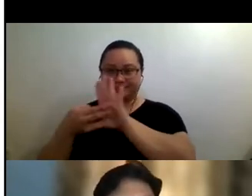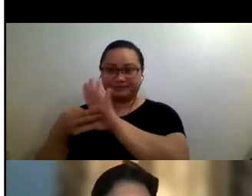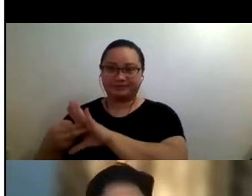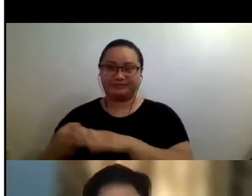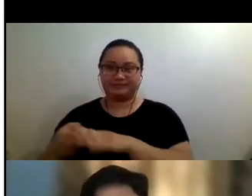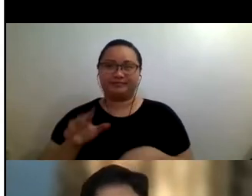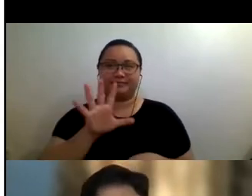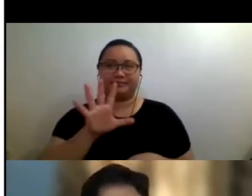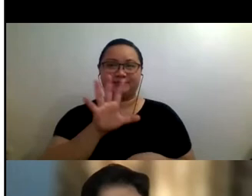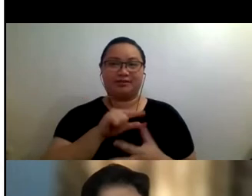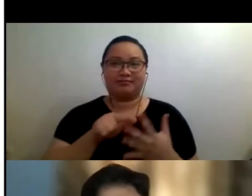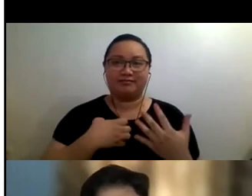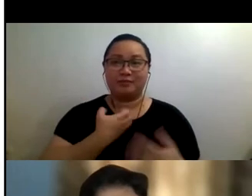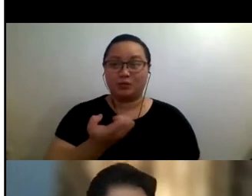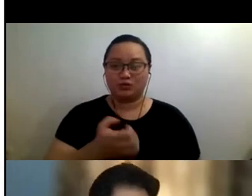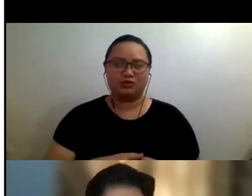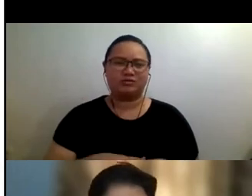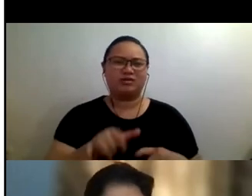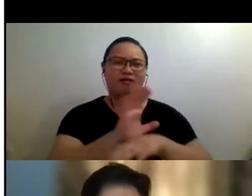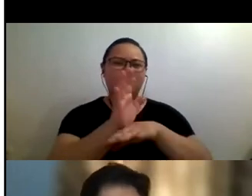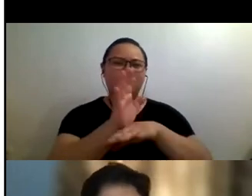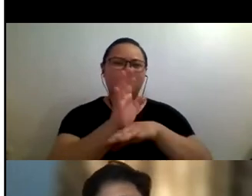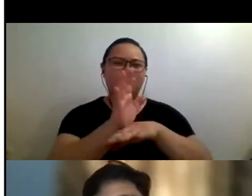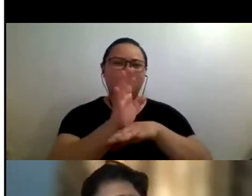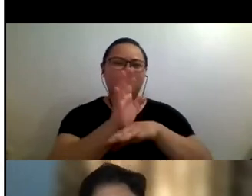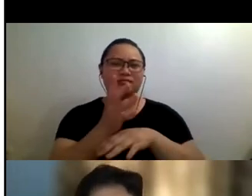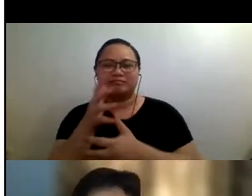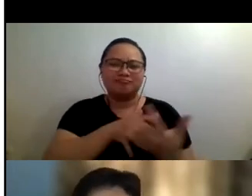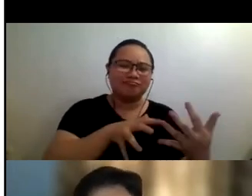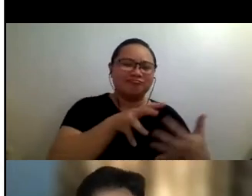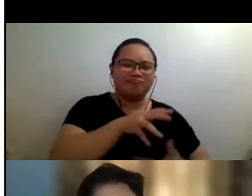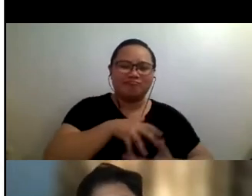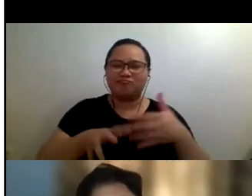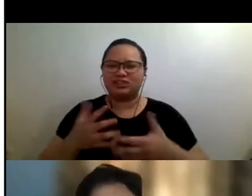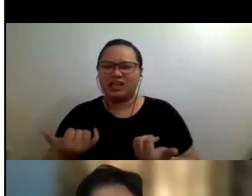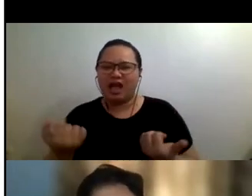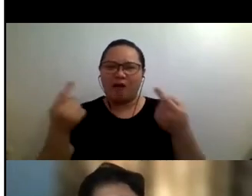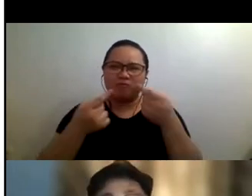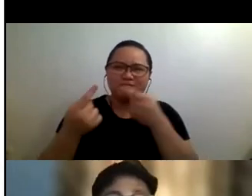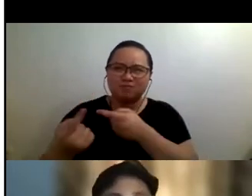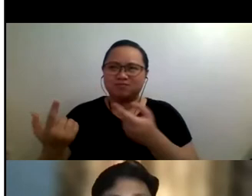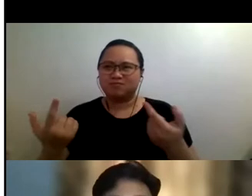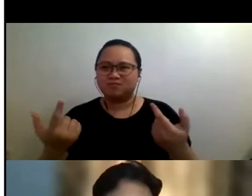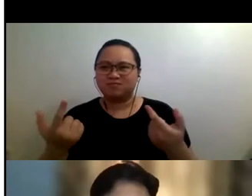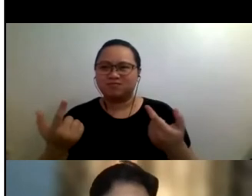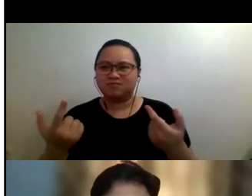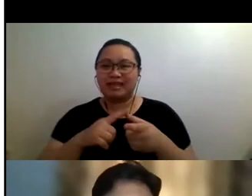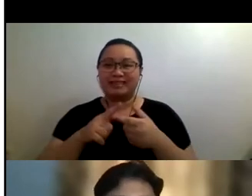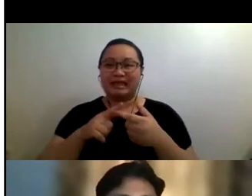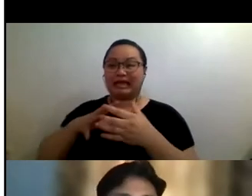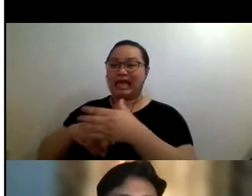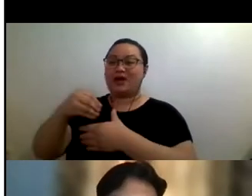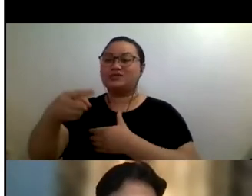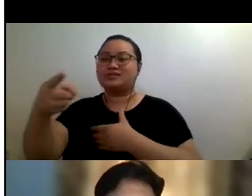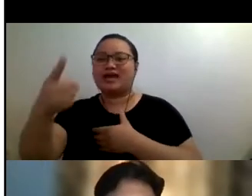these five emotions, parang dyan naglalaro yung movie, how they interact each other with each other and how their interactions basically shape